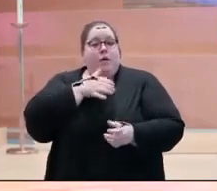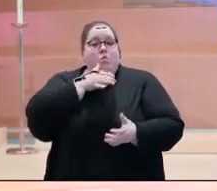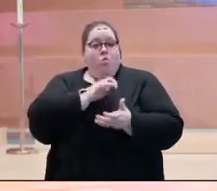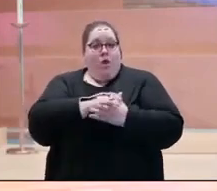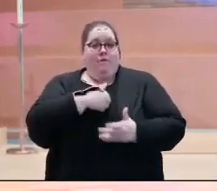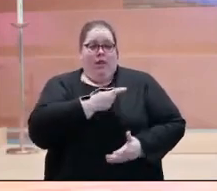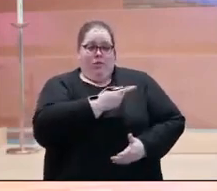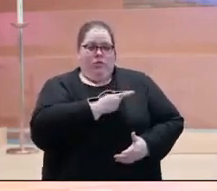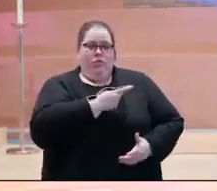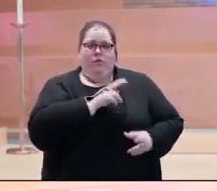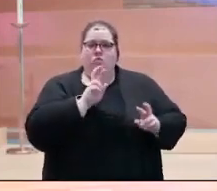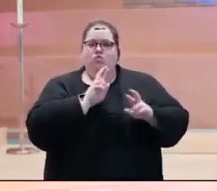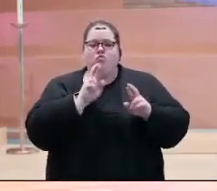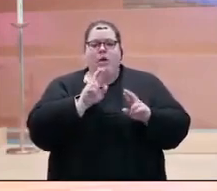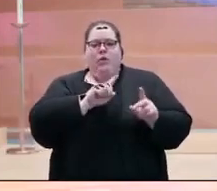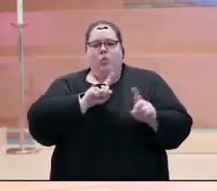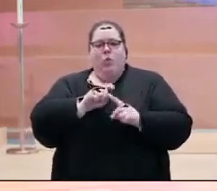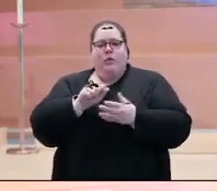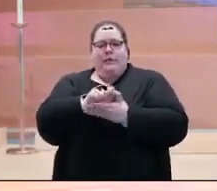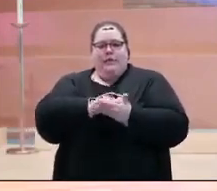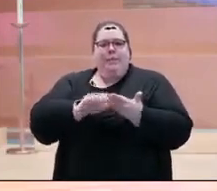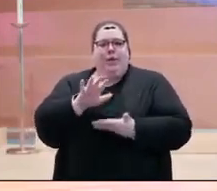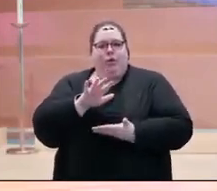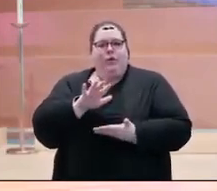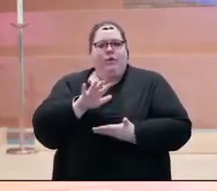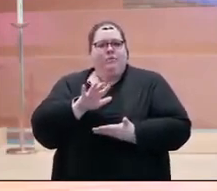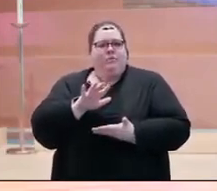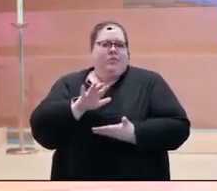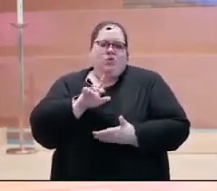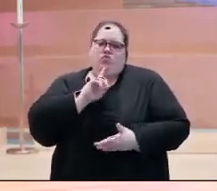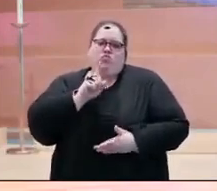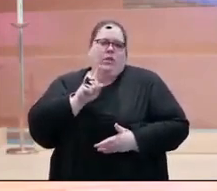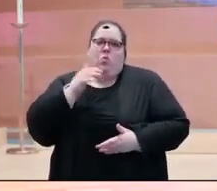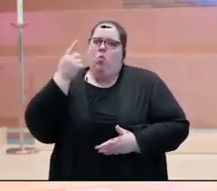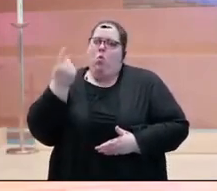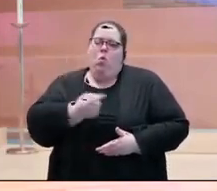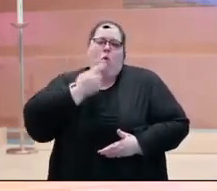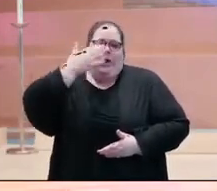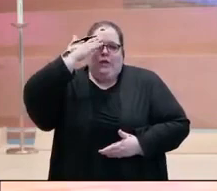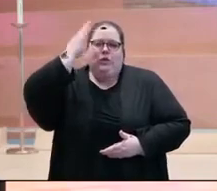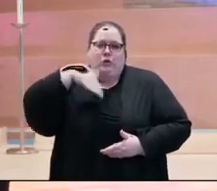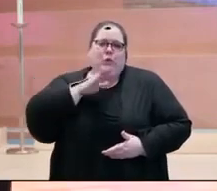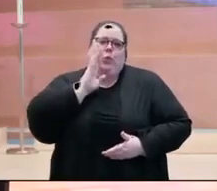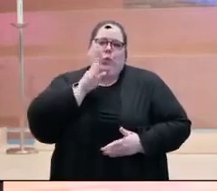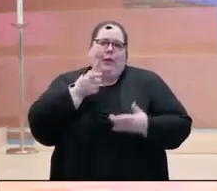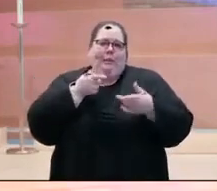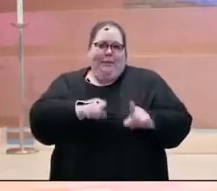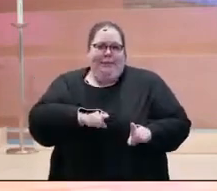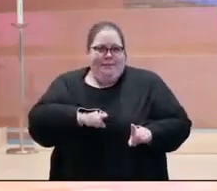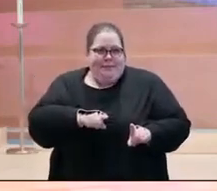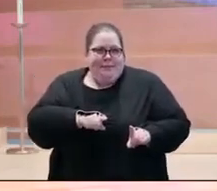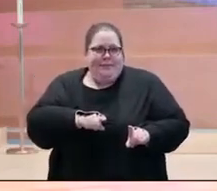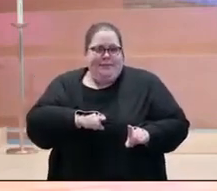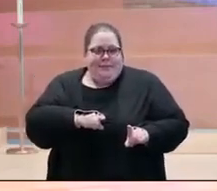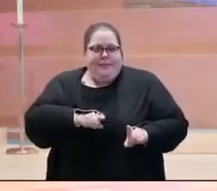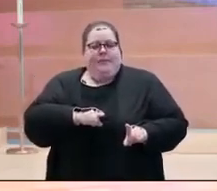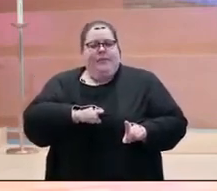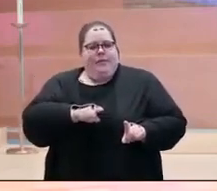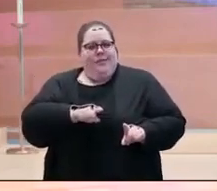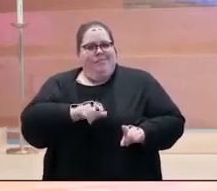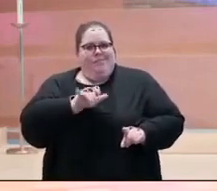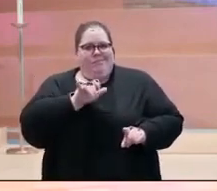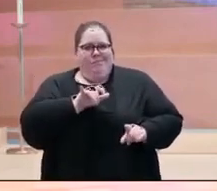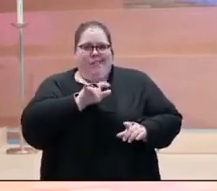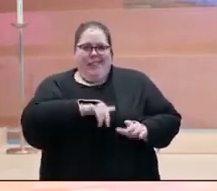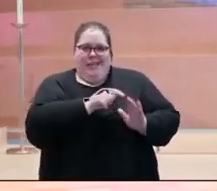go to seminary. Basically, since the beginning of our marriage, we always knew that it was going to happen. And during that time of our lives, we really